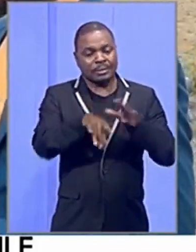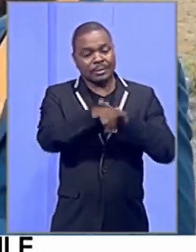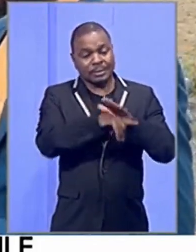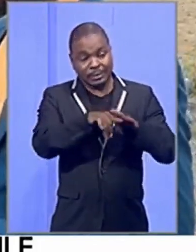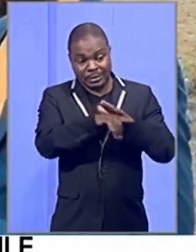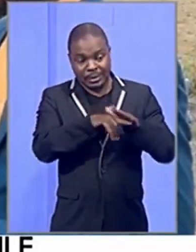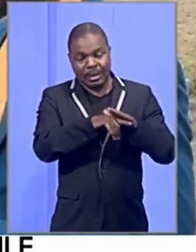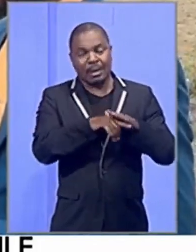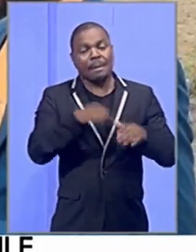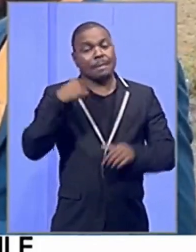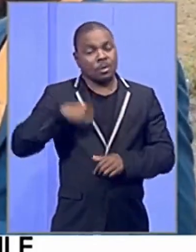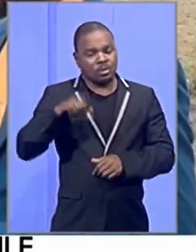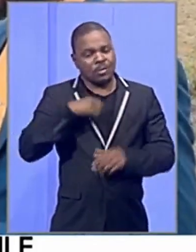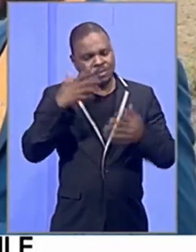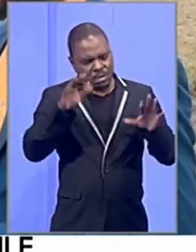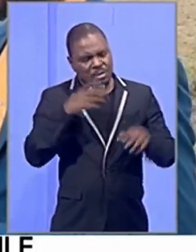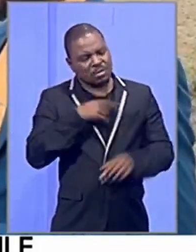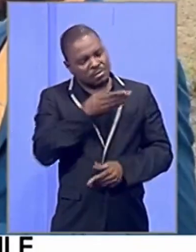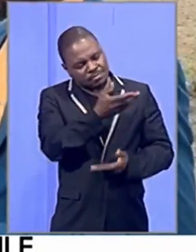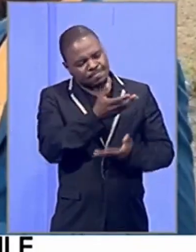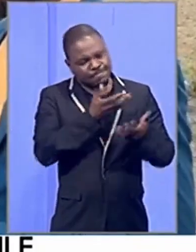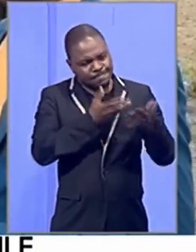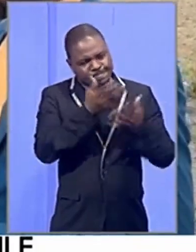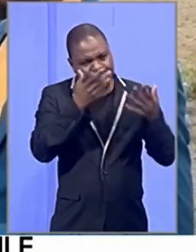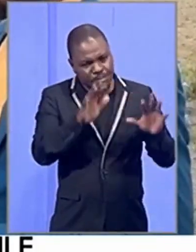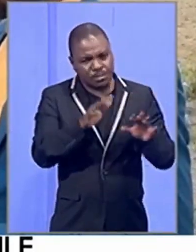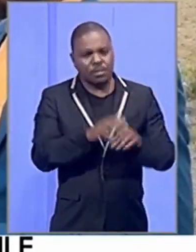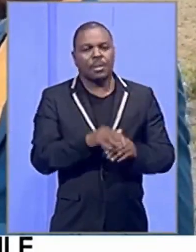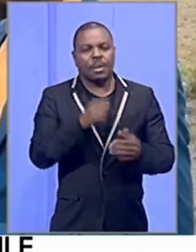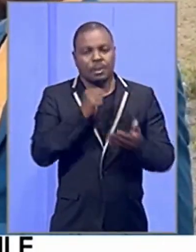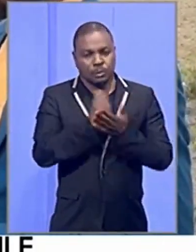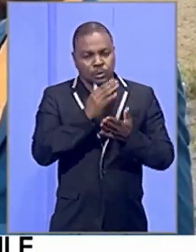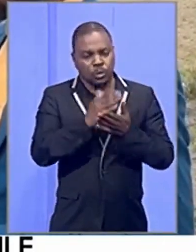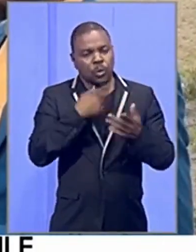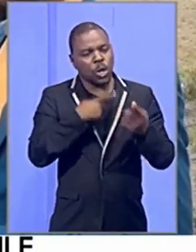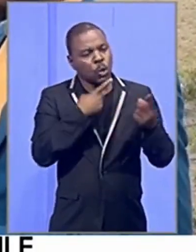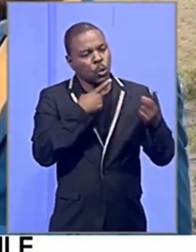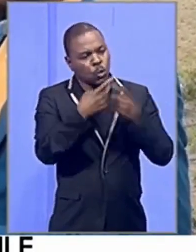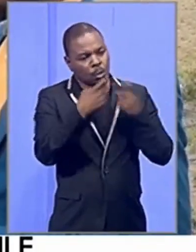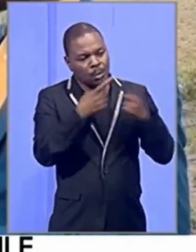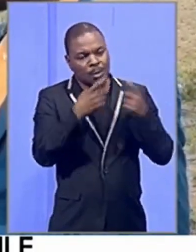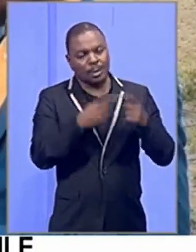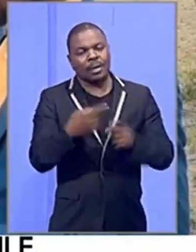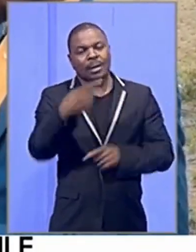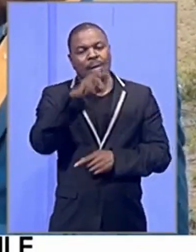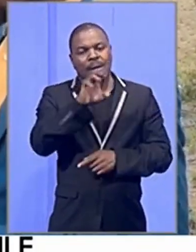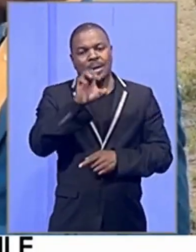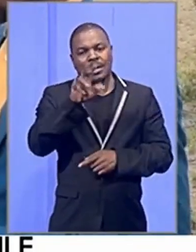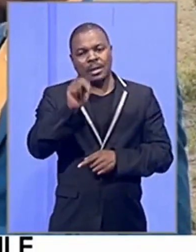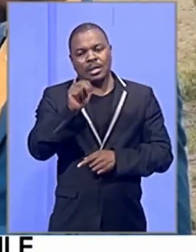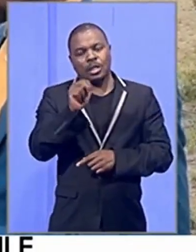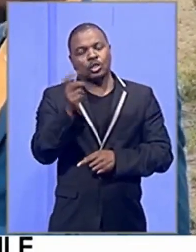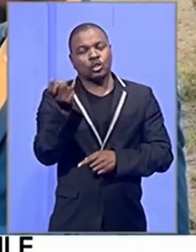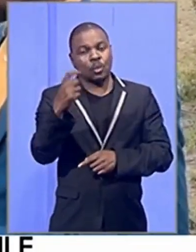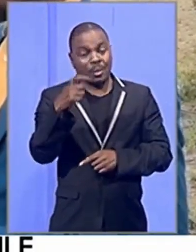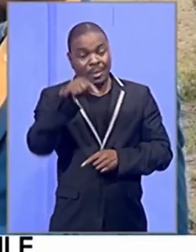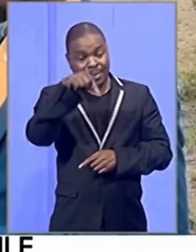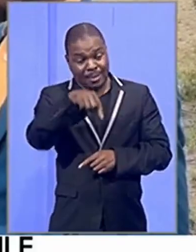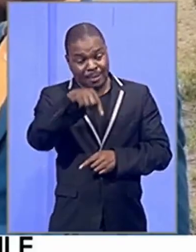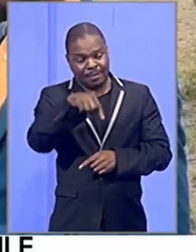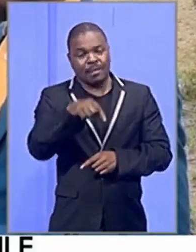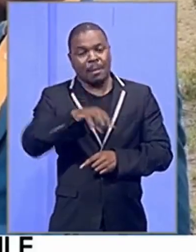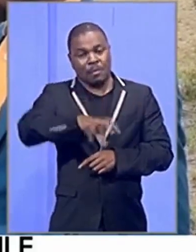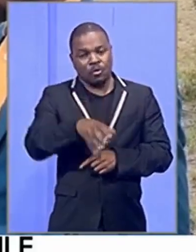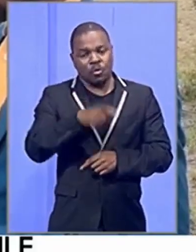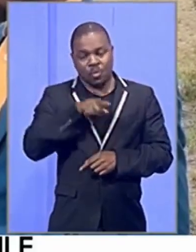failed. Hence why we have engaged or laid a complaint with the Green Scorpions as the Democratic Alliance in the province so